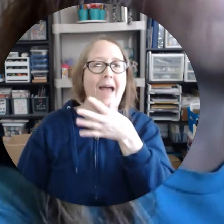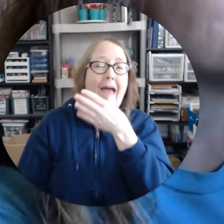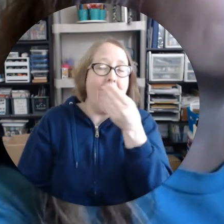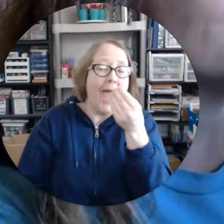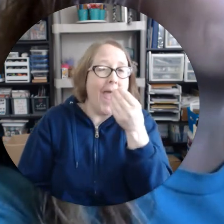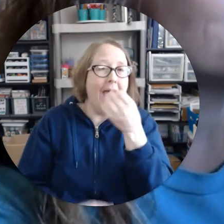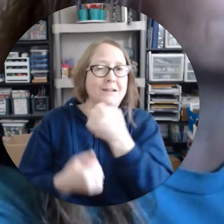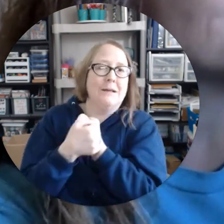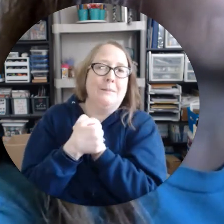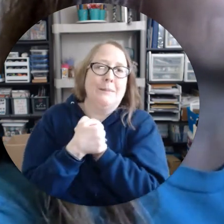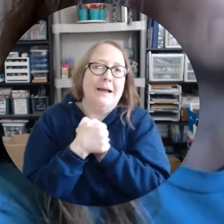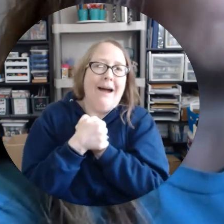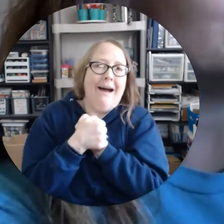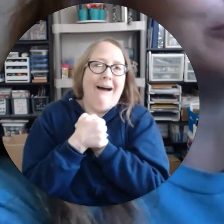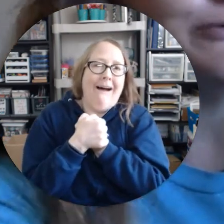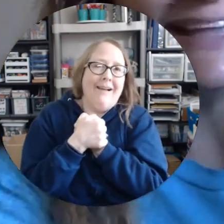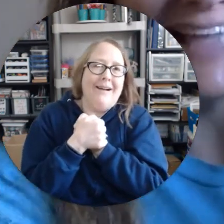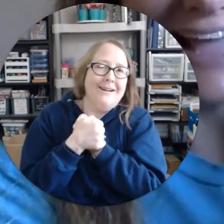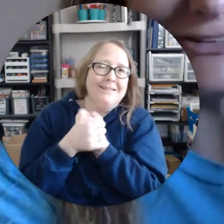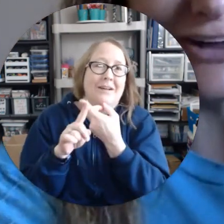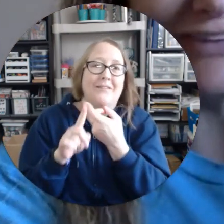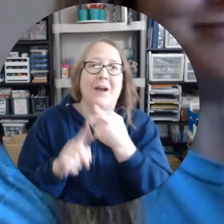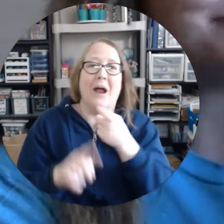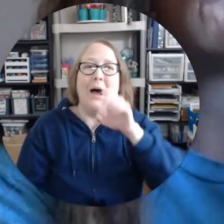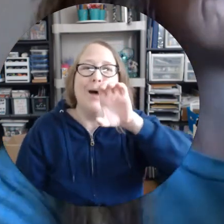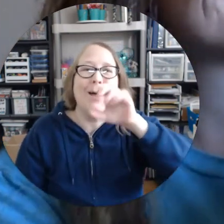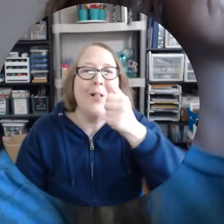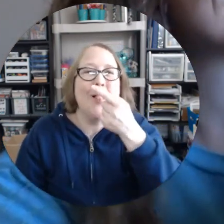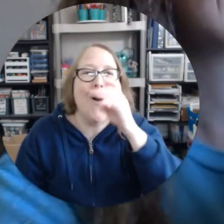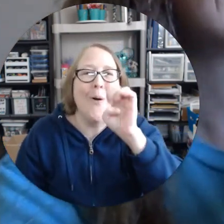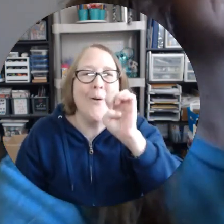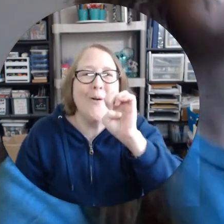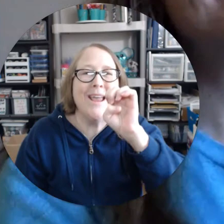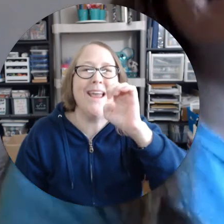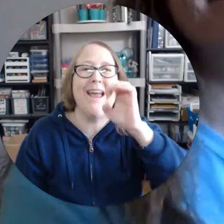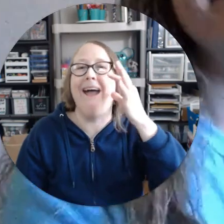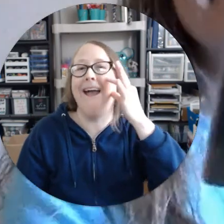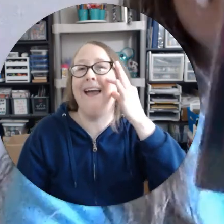cuddles from Chloe Catra.